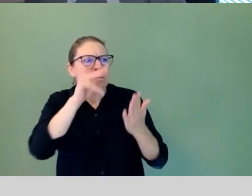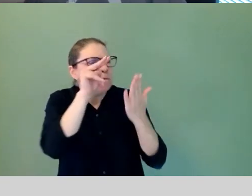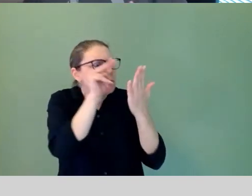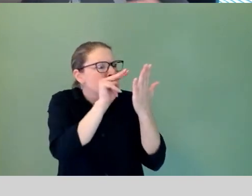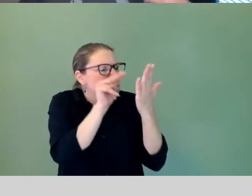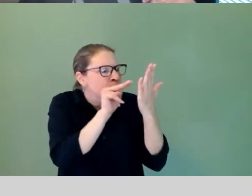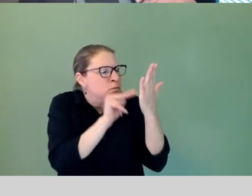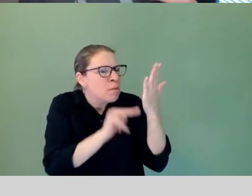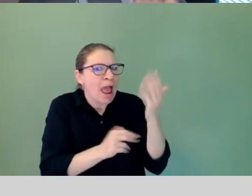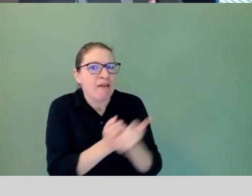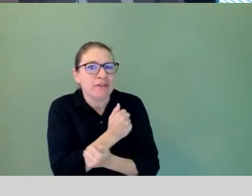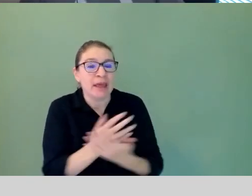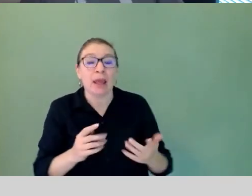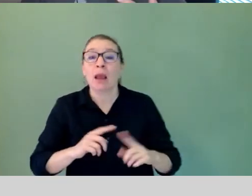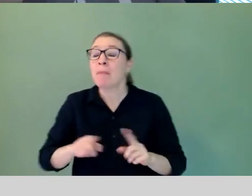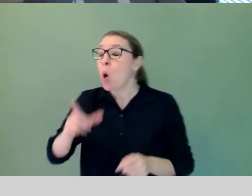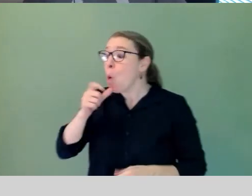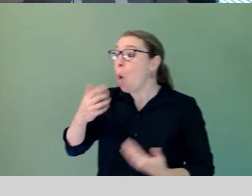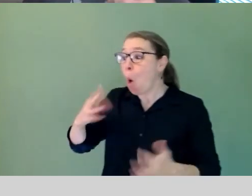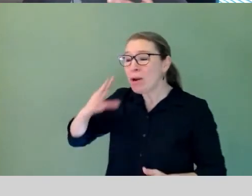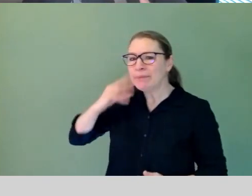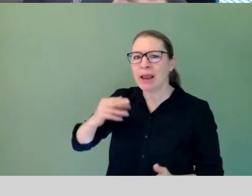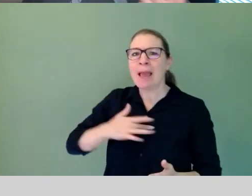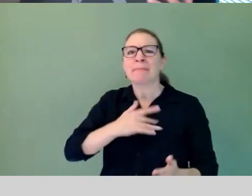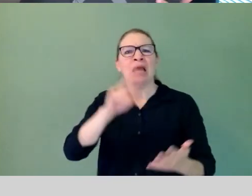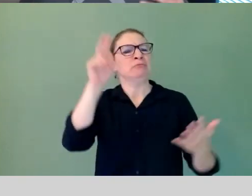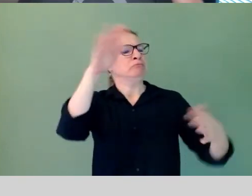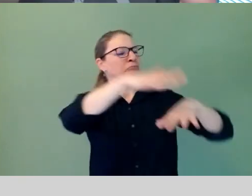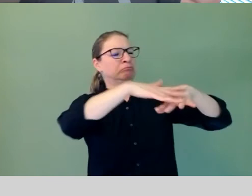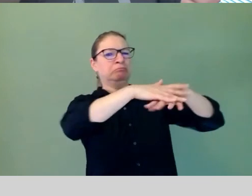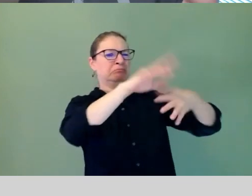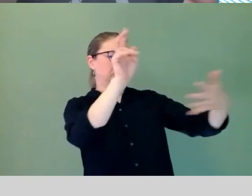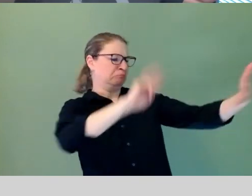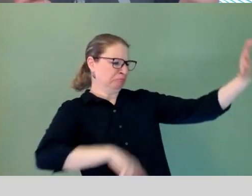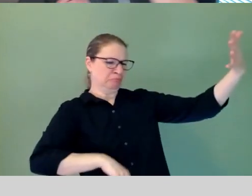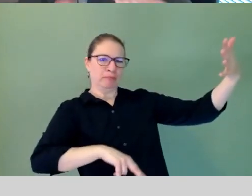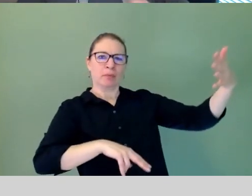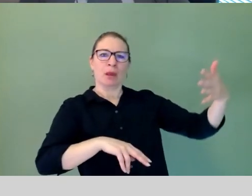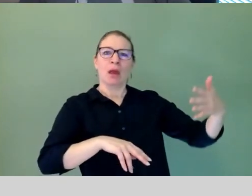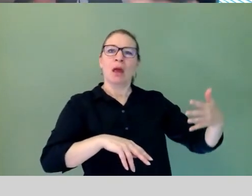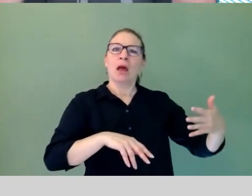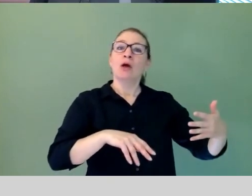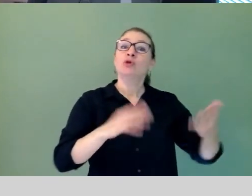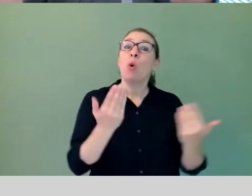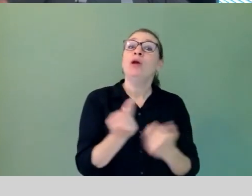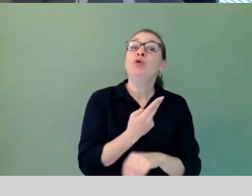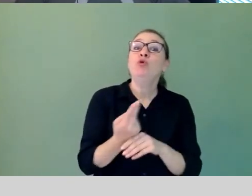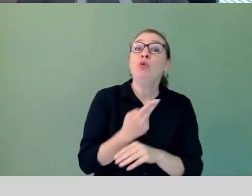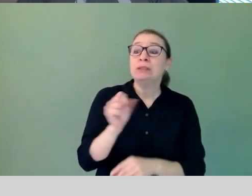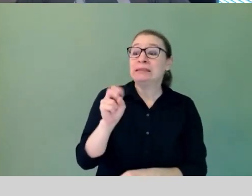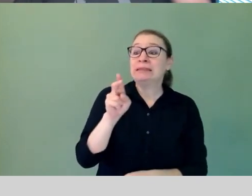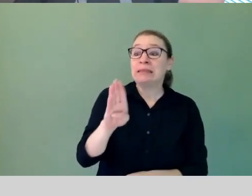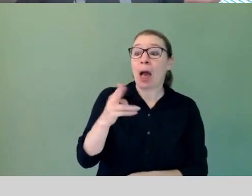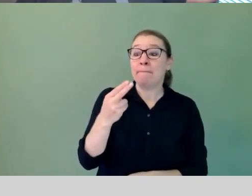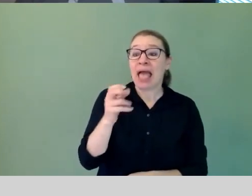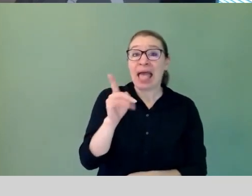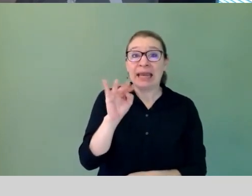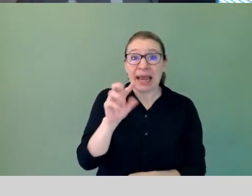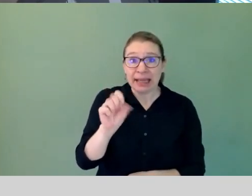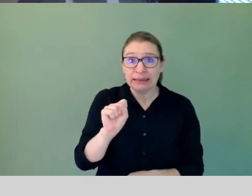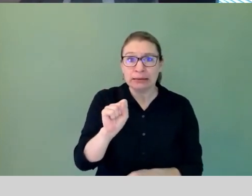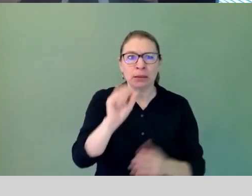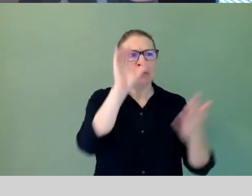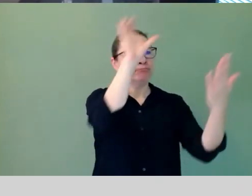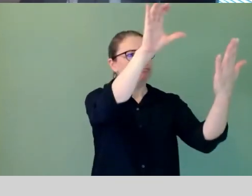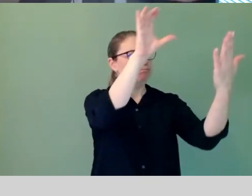they leave. Use headings and subheadings to break up your content. So organize it. Don't just make it one blob of text. Step